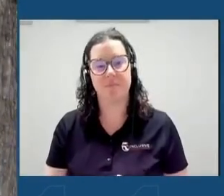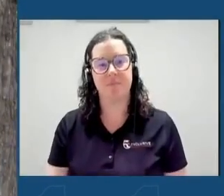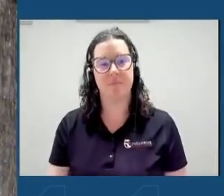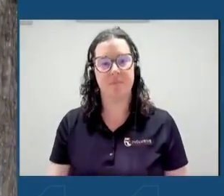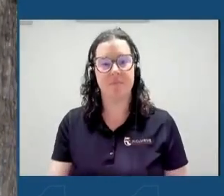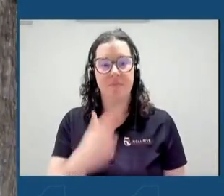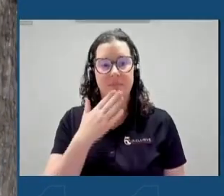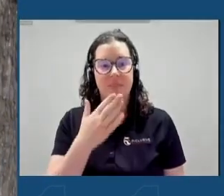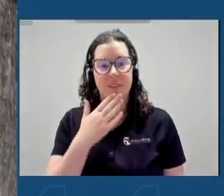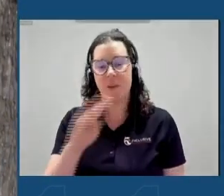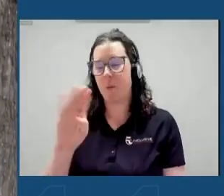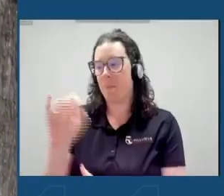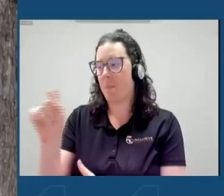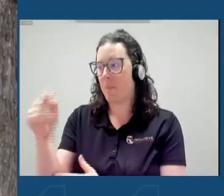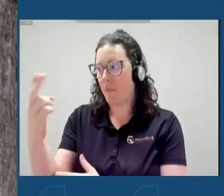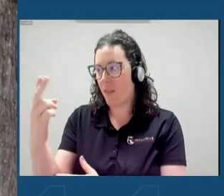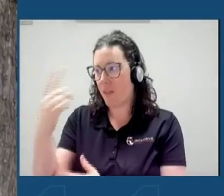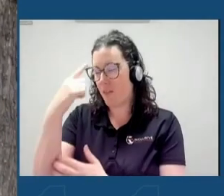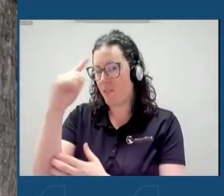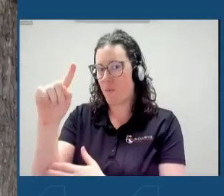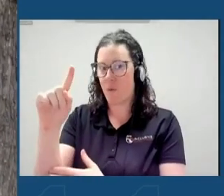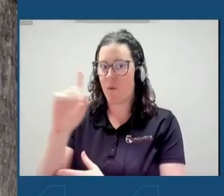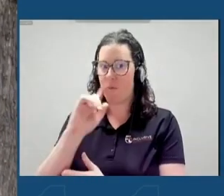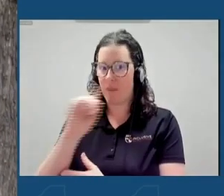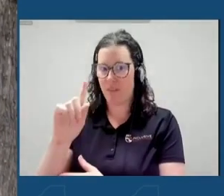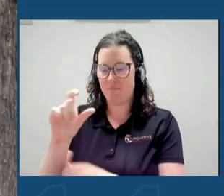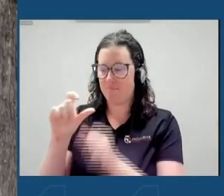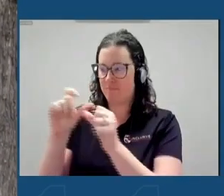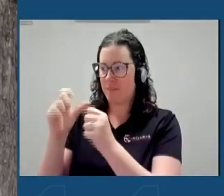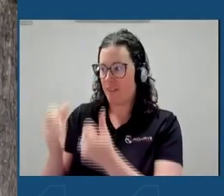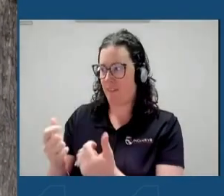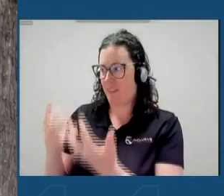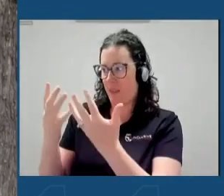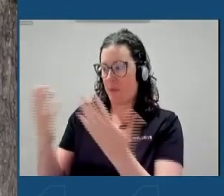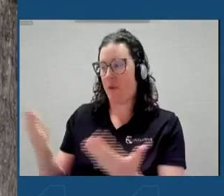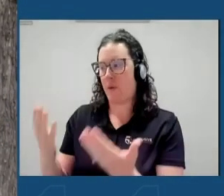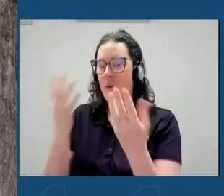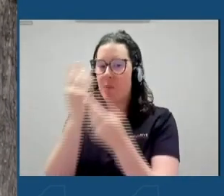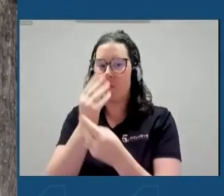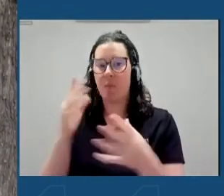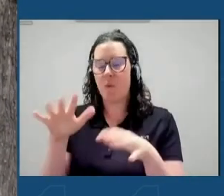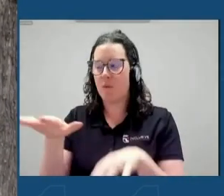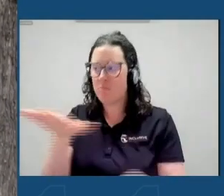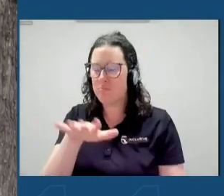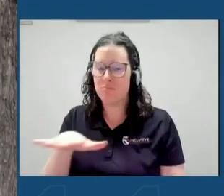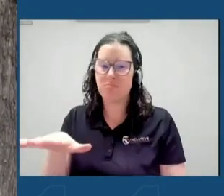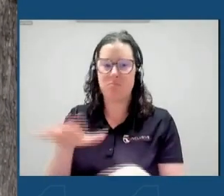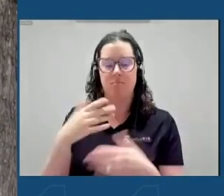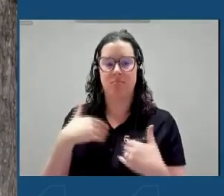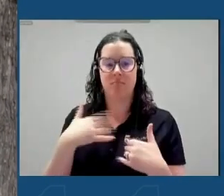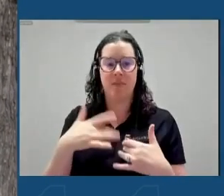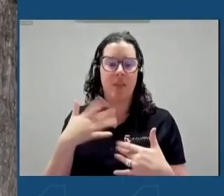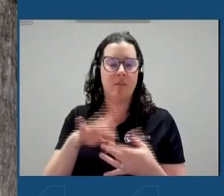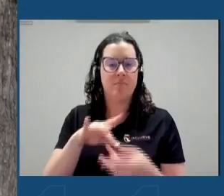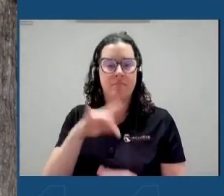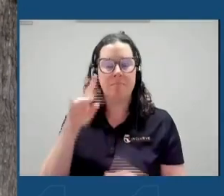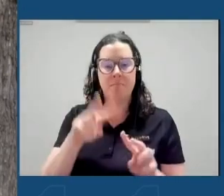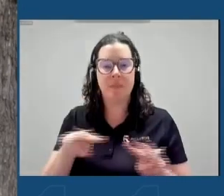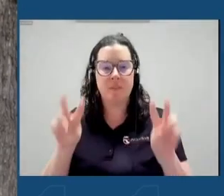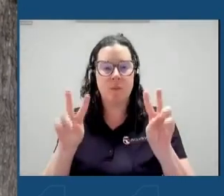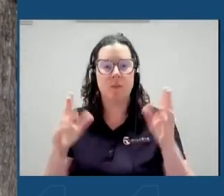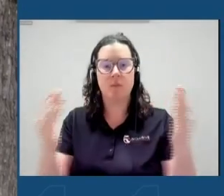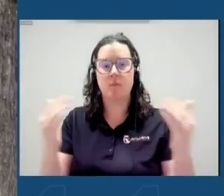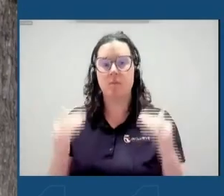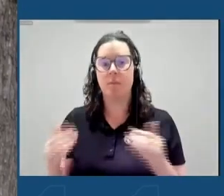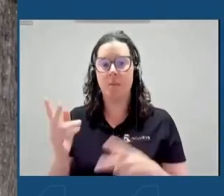Thank you, Beth, for being the keeper of the flame here. This beautiful site, a tranquil site, a site for people